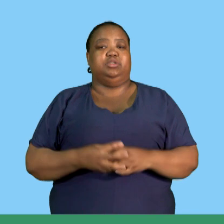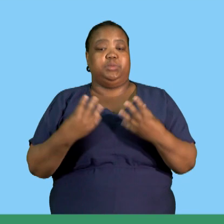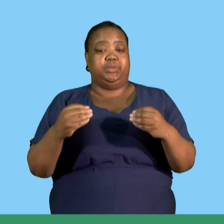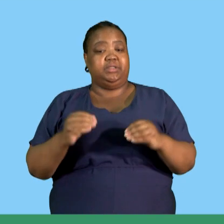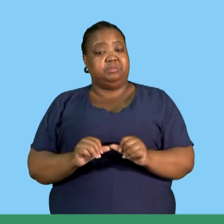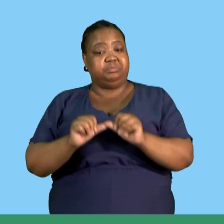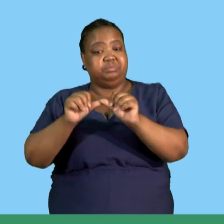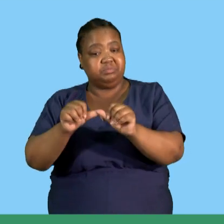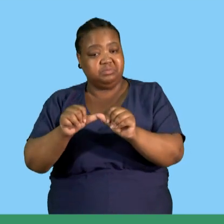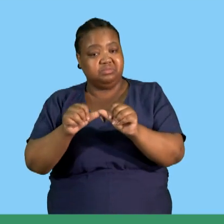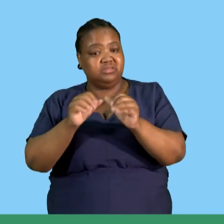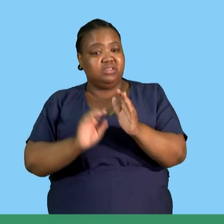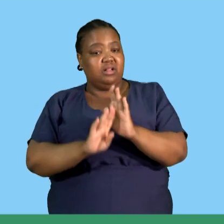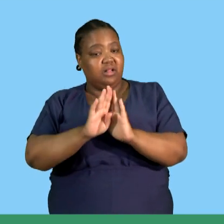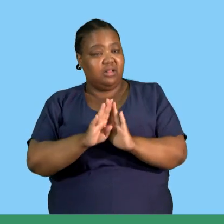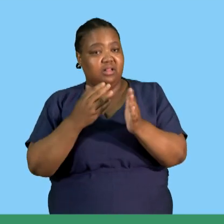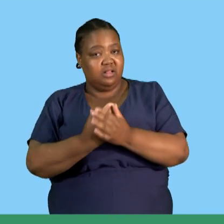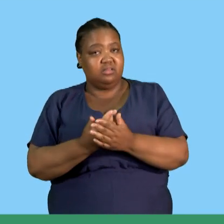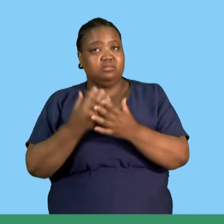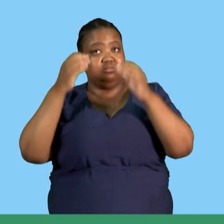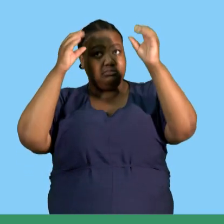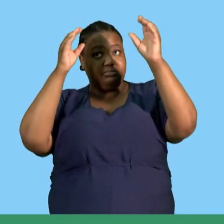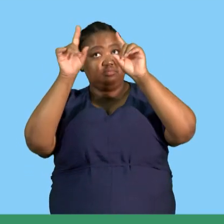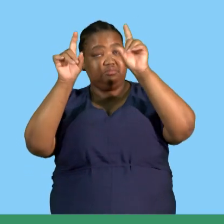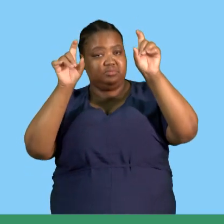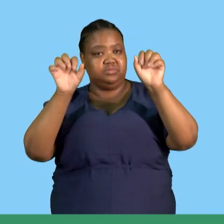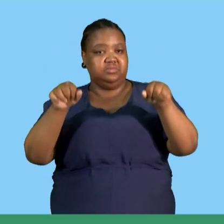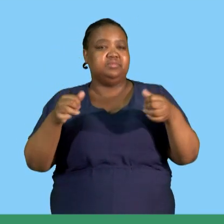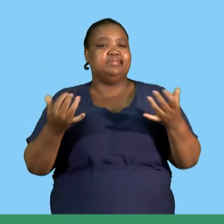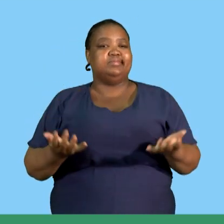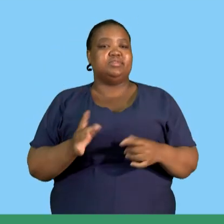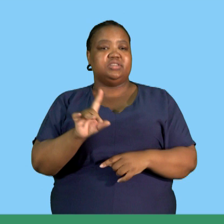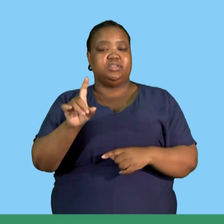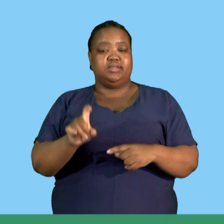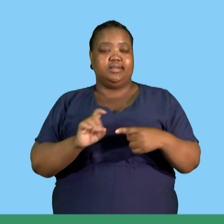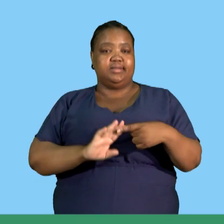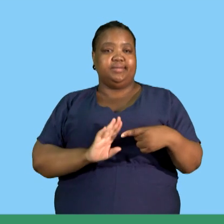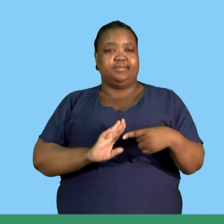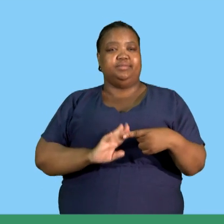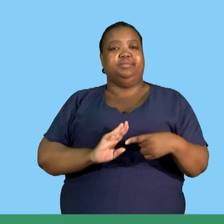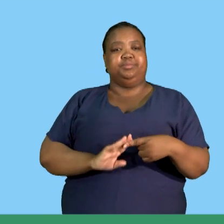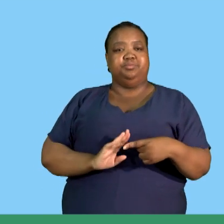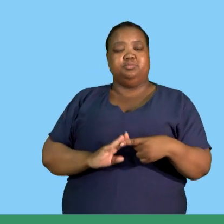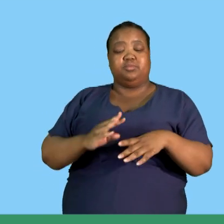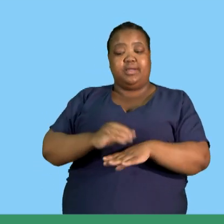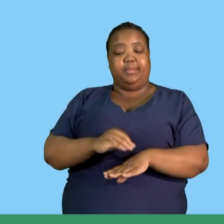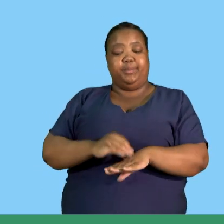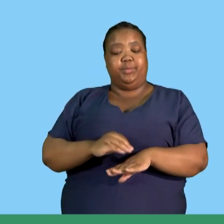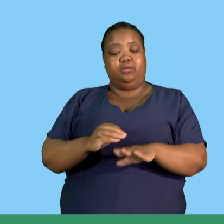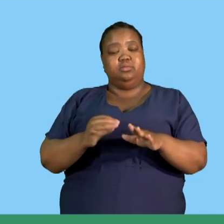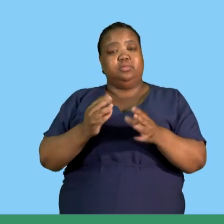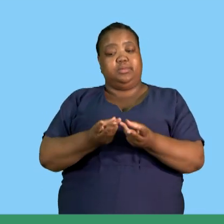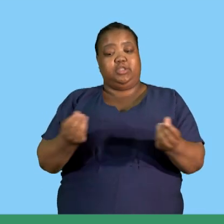the questions that follow. The first question says, identify the problem-solving technique that